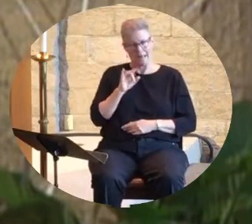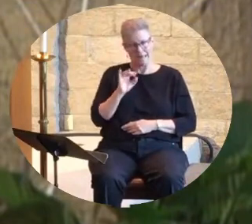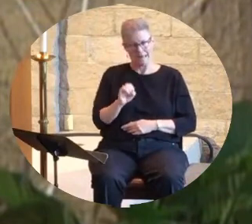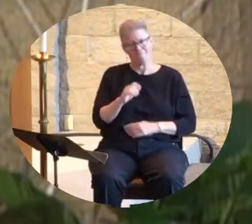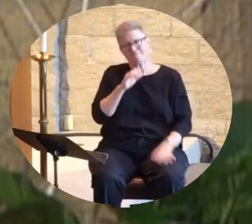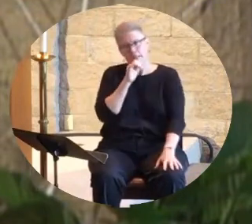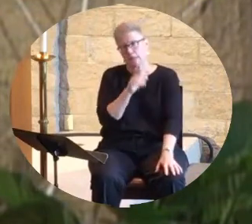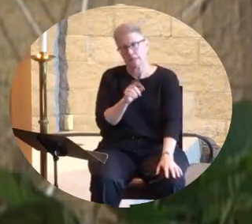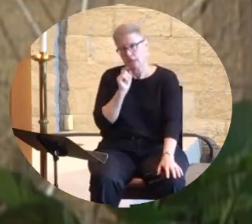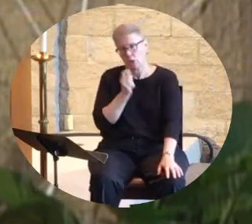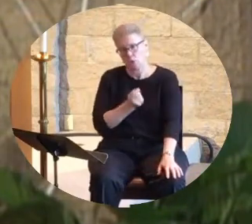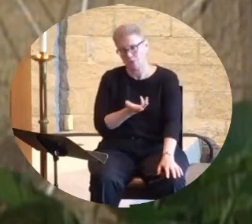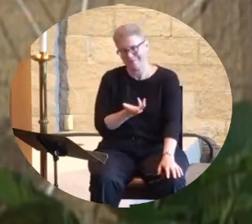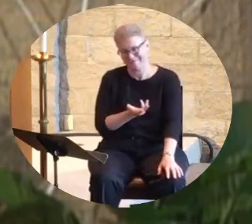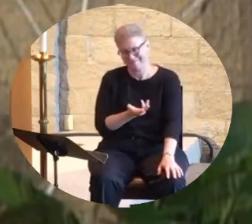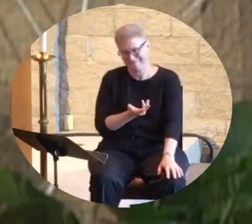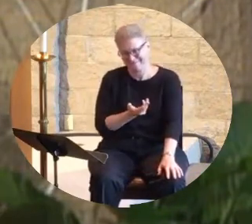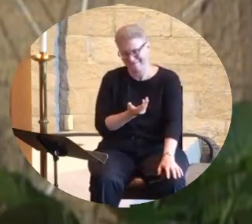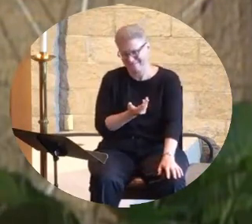on